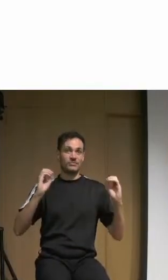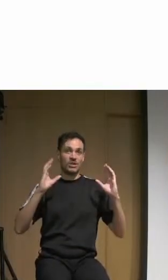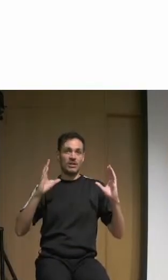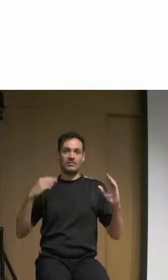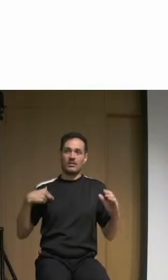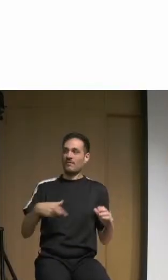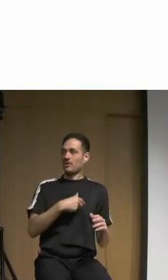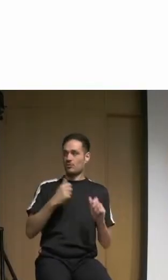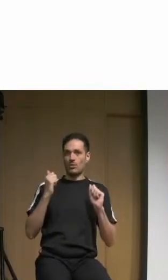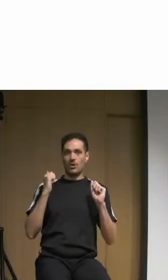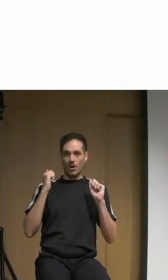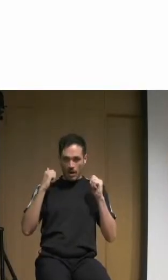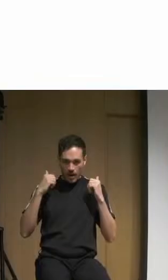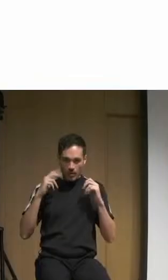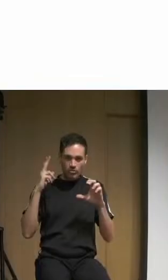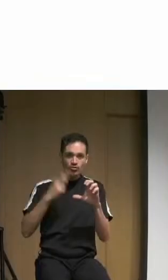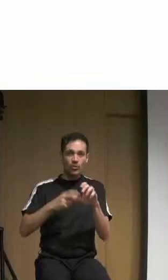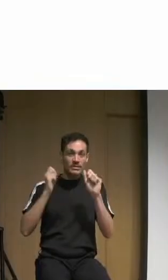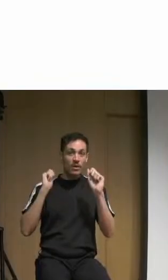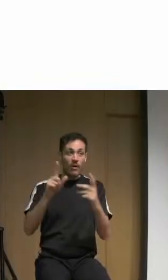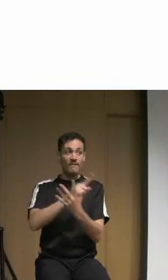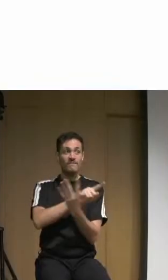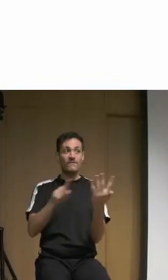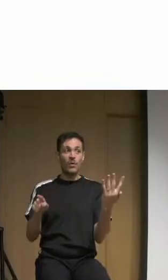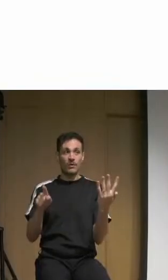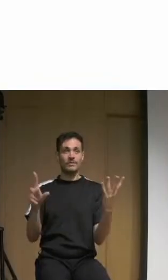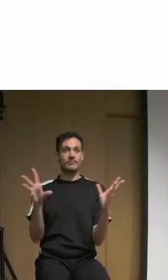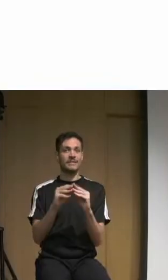don't know, we know that's not true.